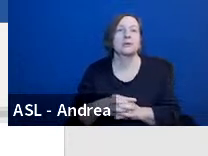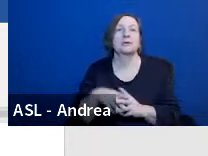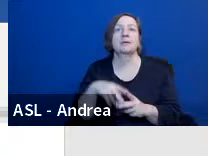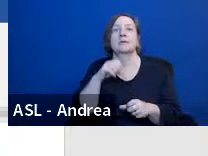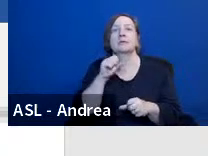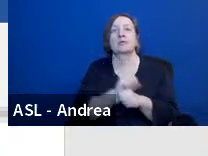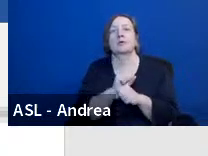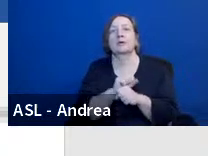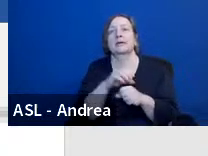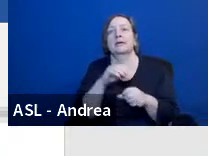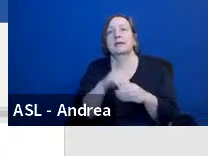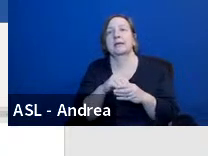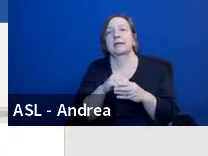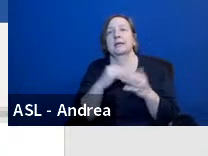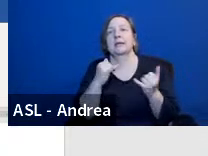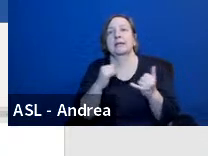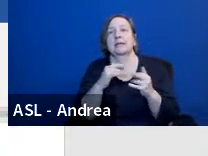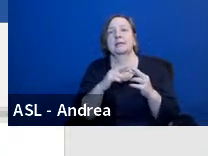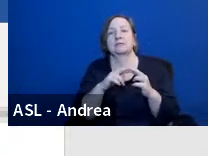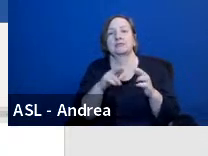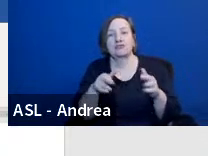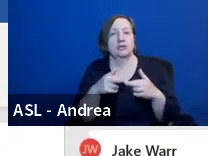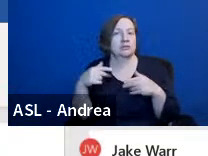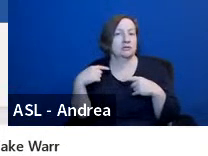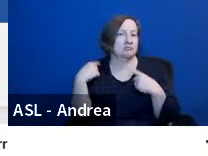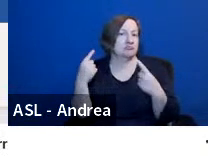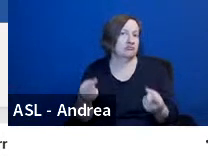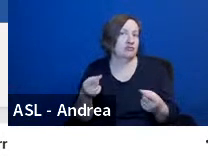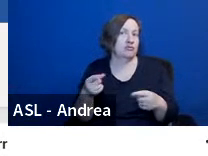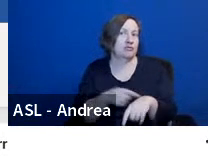Working in this region for a while now,